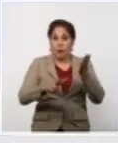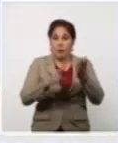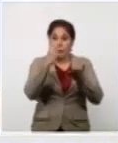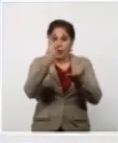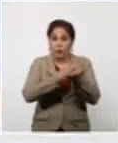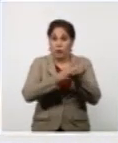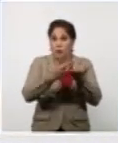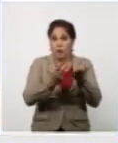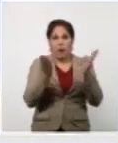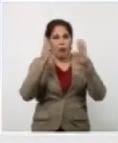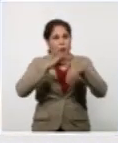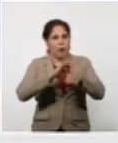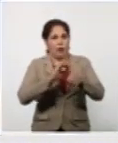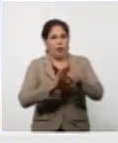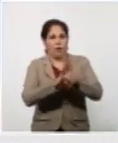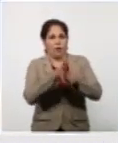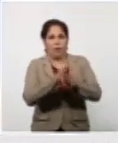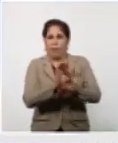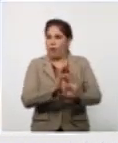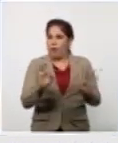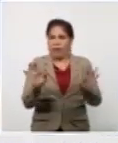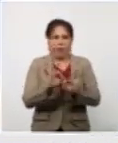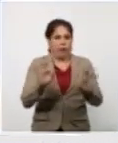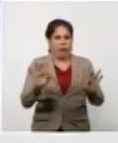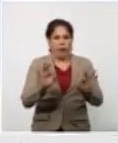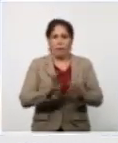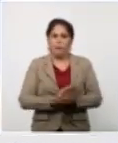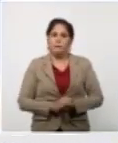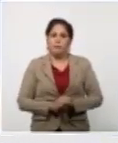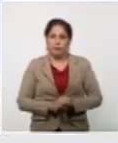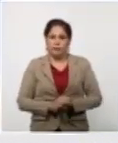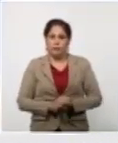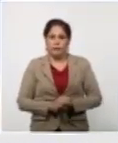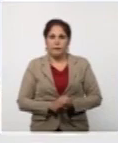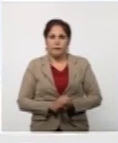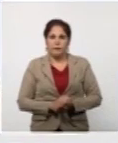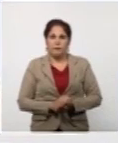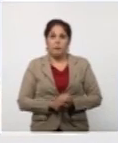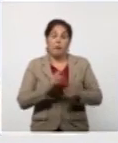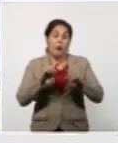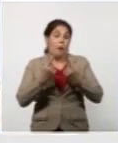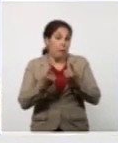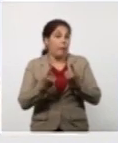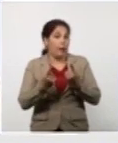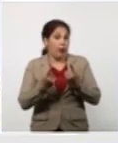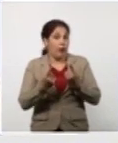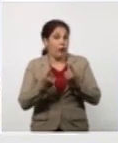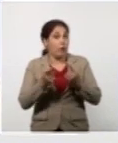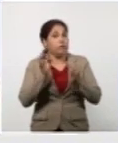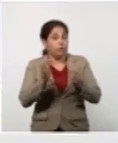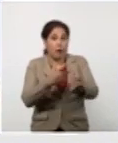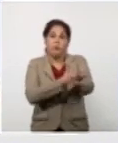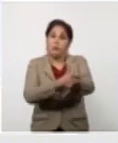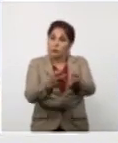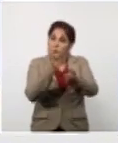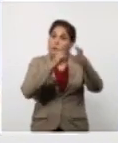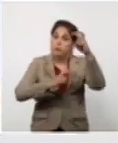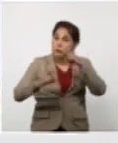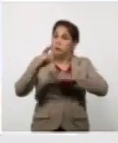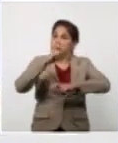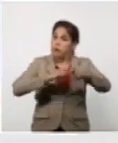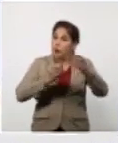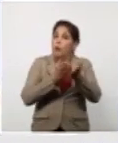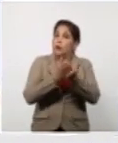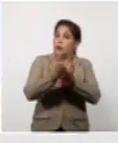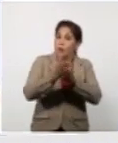Cuba, Guantánamo, and the special municipality of the Isle of Youth that for more than 15 days